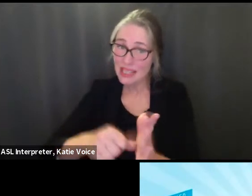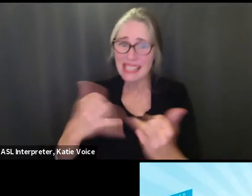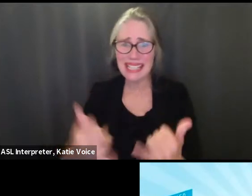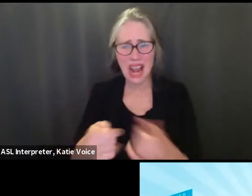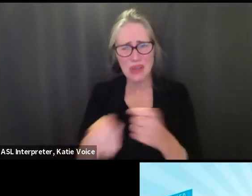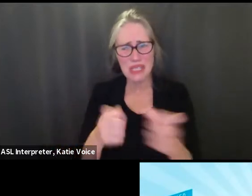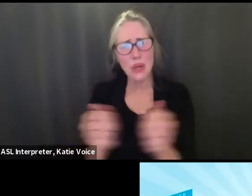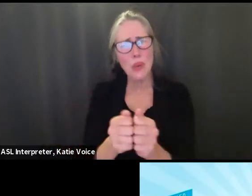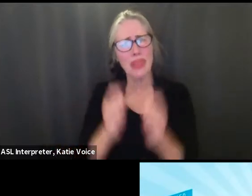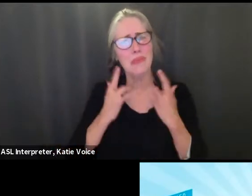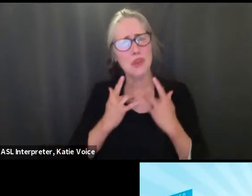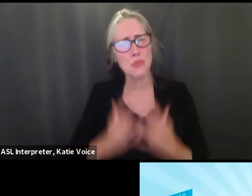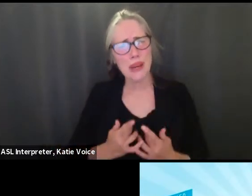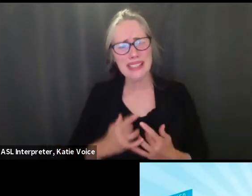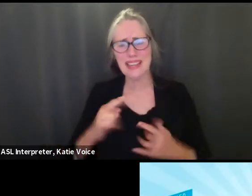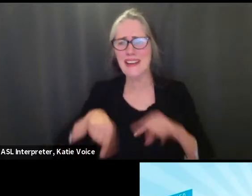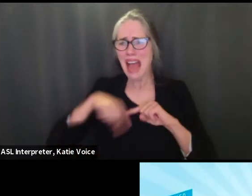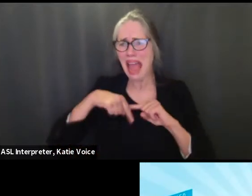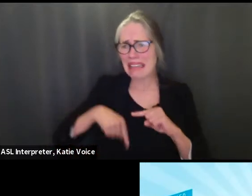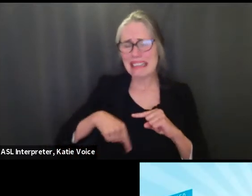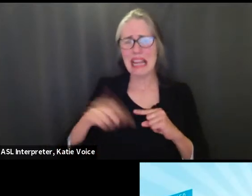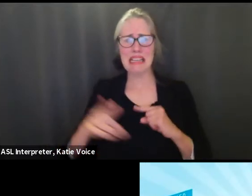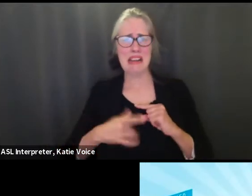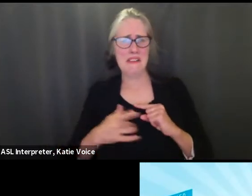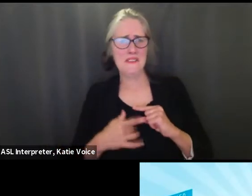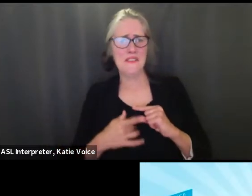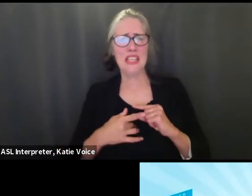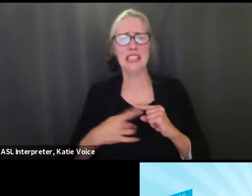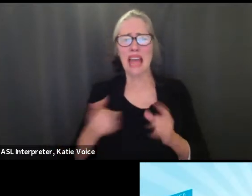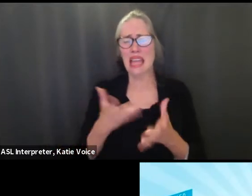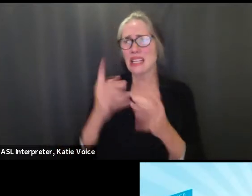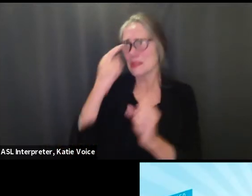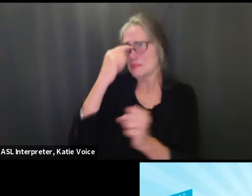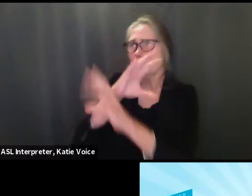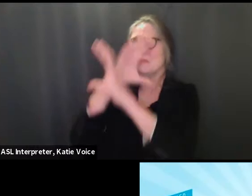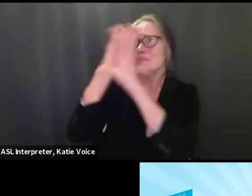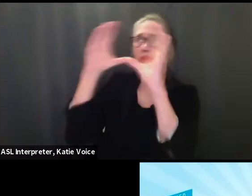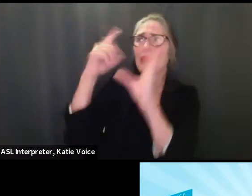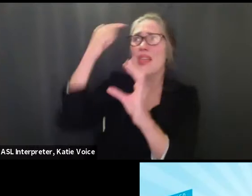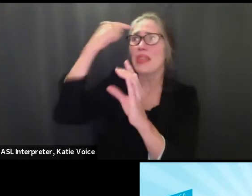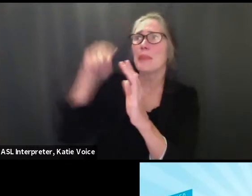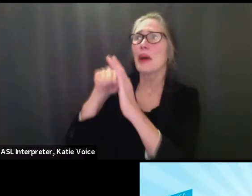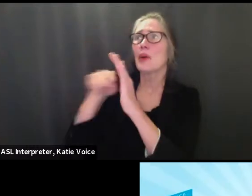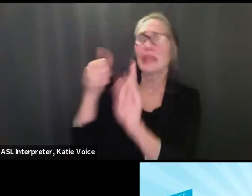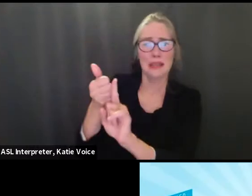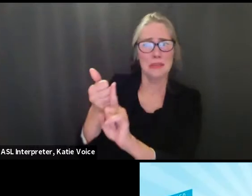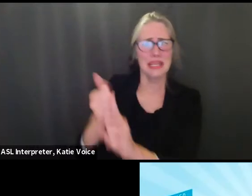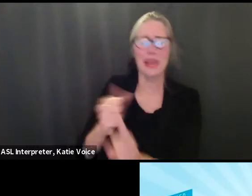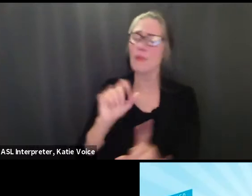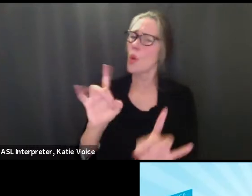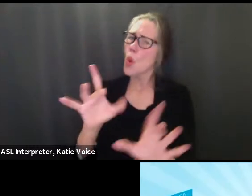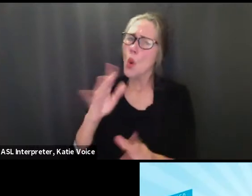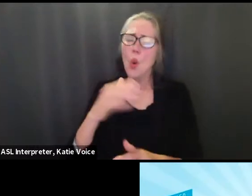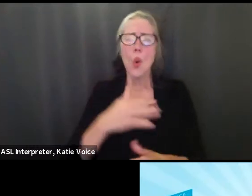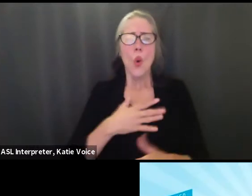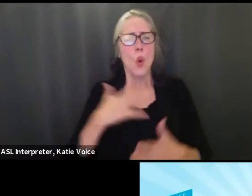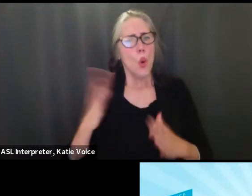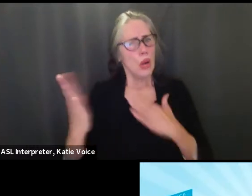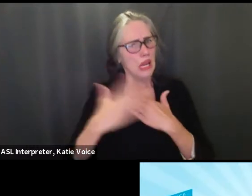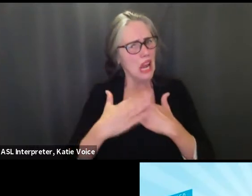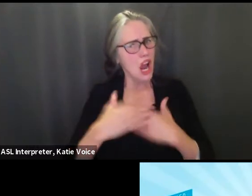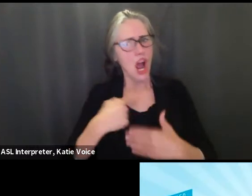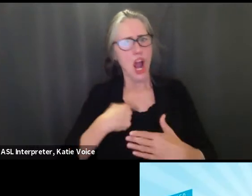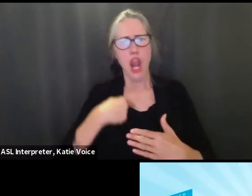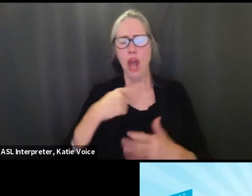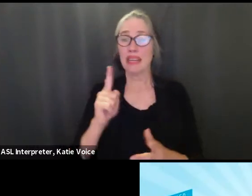with depression, anxiety, suicidal ideation, and substance abuse is alarming. Let me tell you about my 5-year-old. Let me tell you